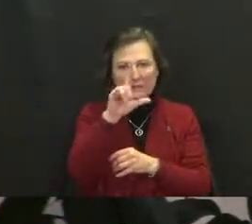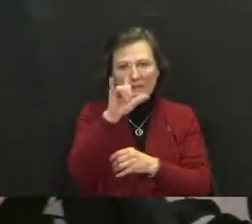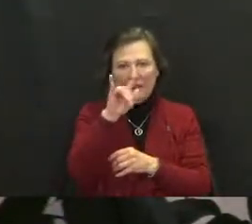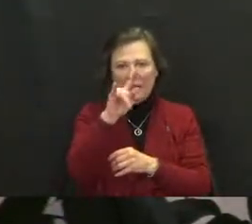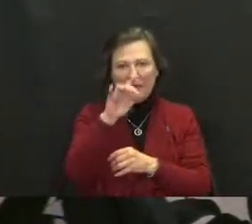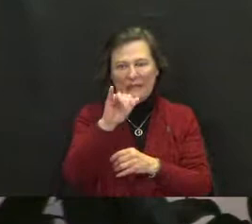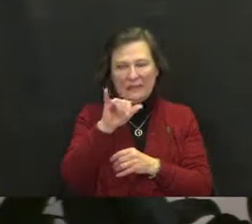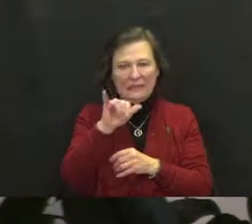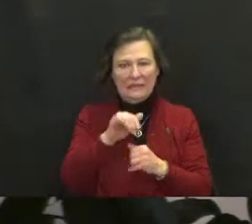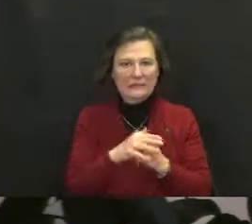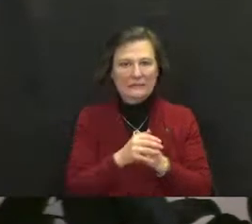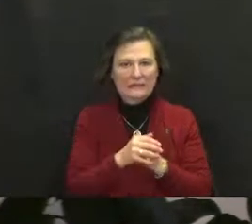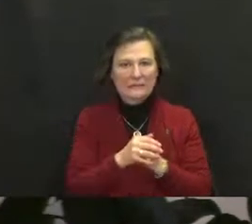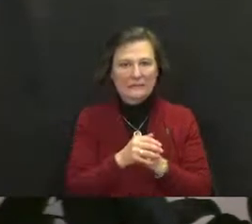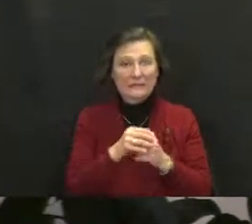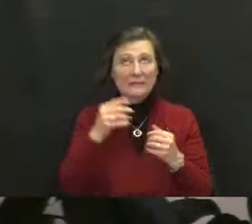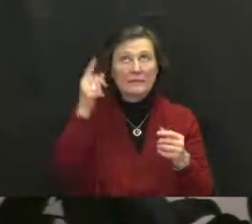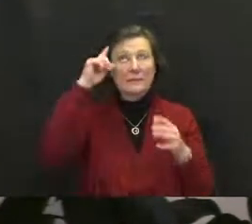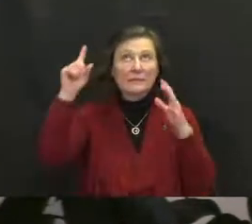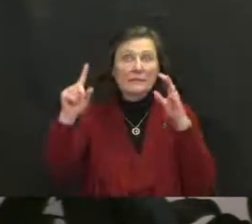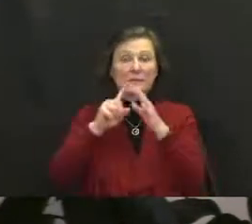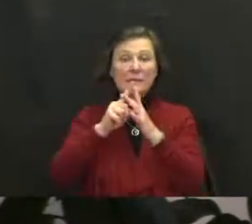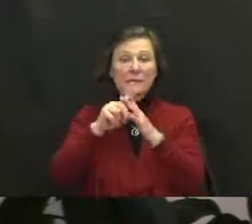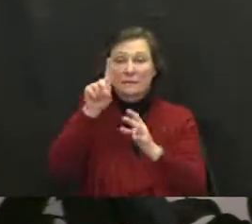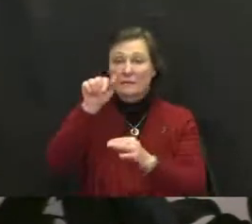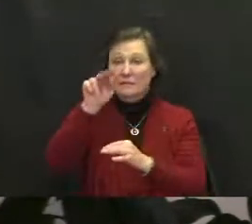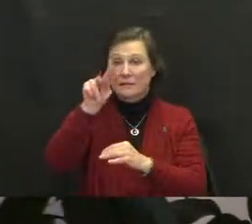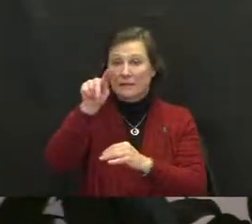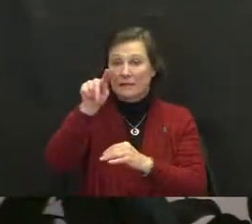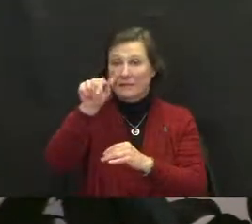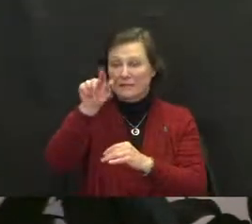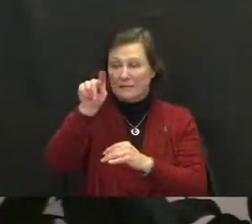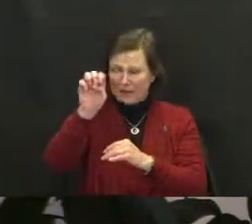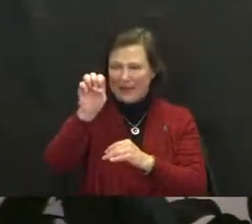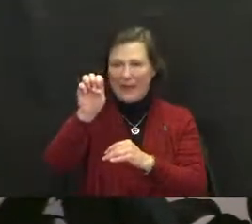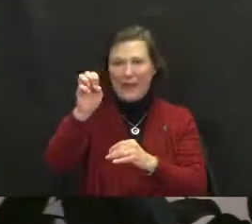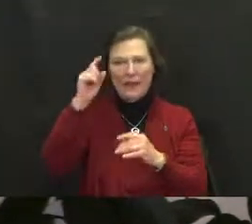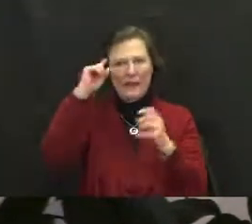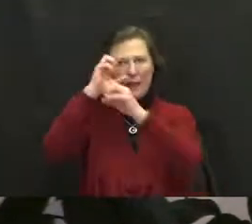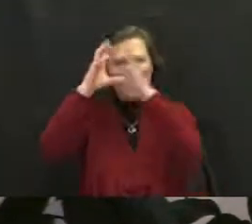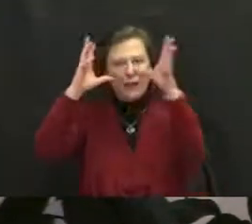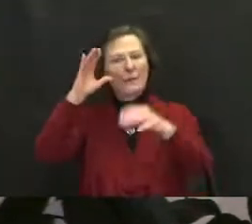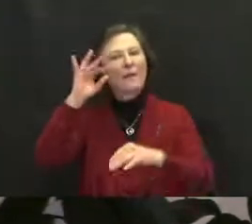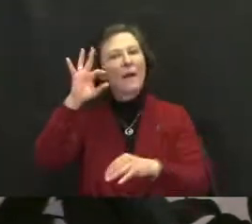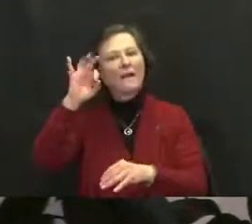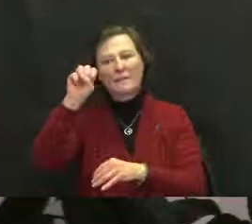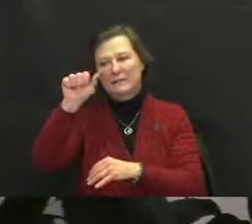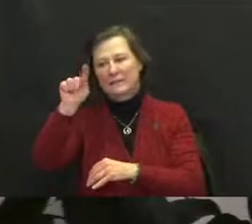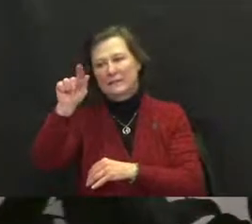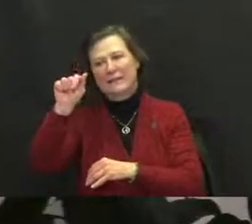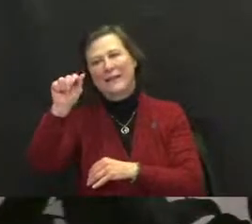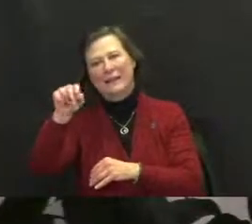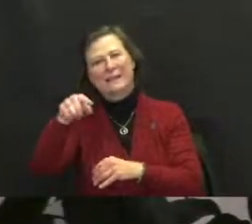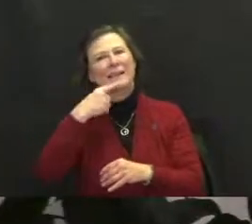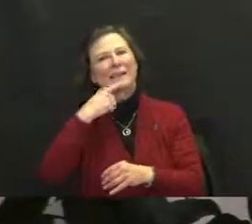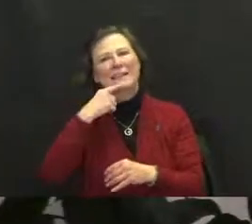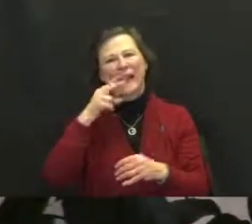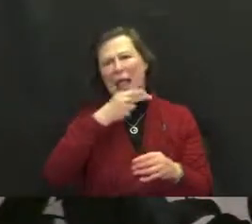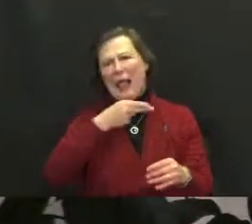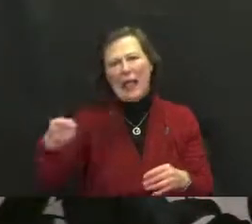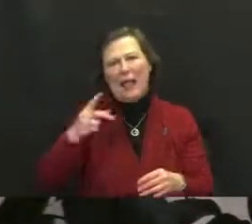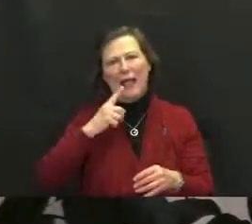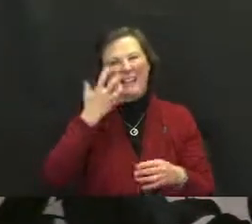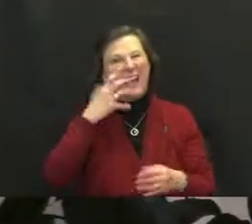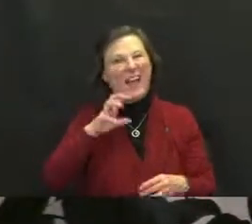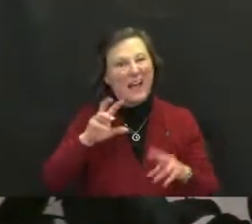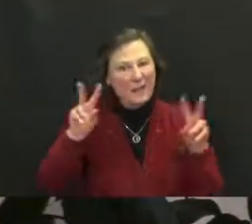which calls to mind Dante's image of Satan. Satan, you always think of hell as a hot place, right? But Dante's